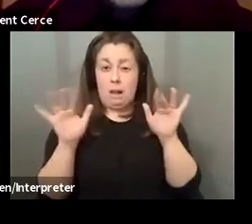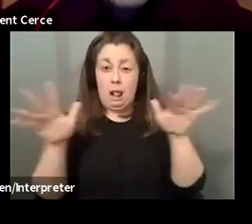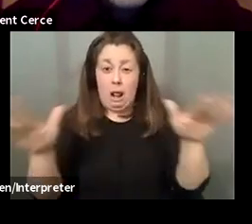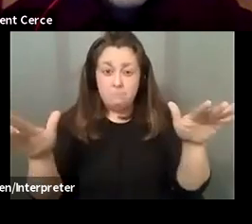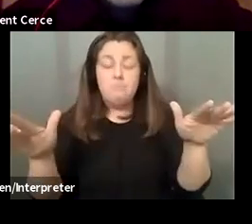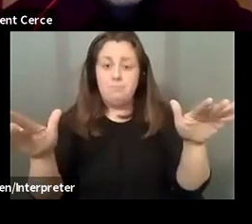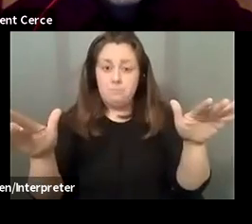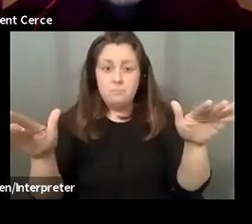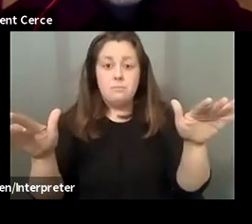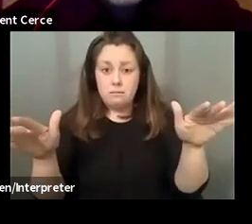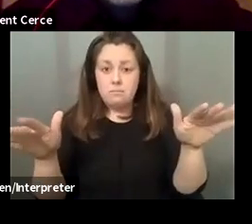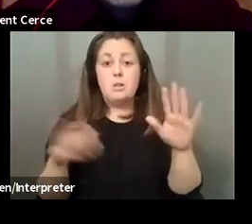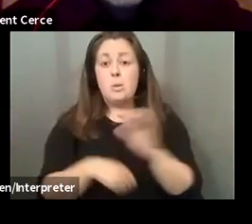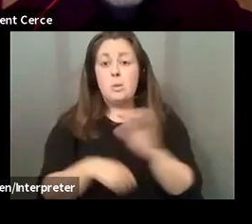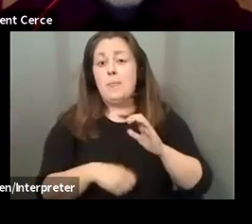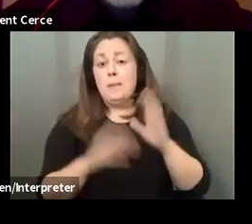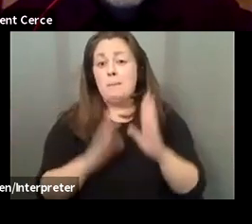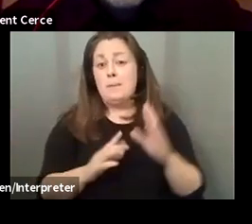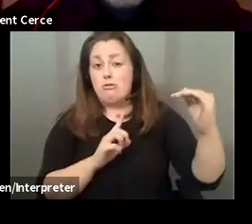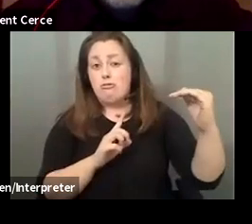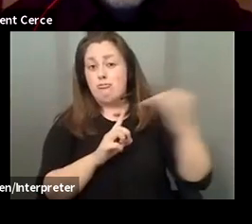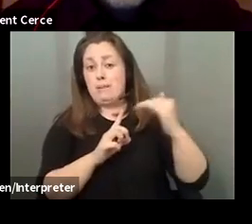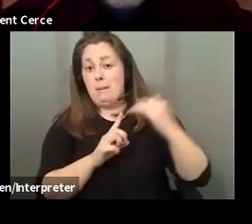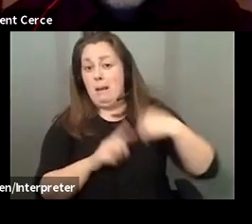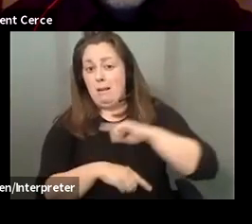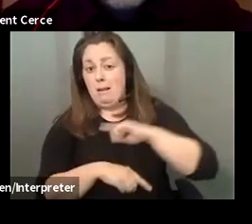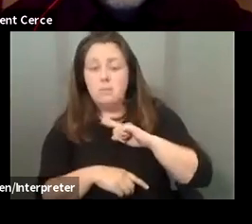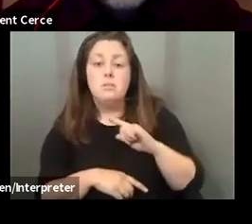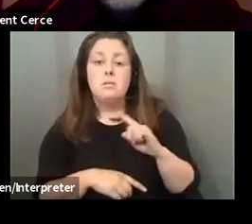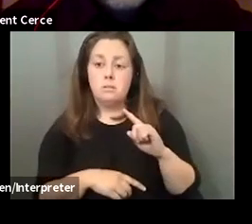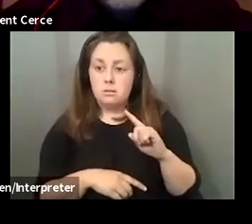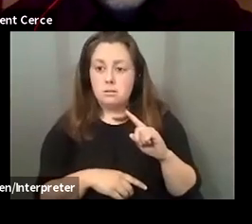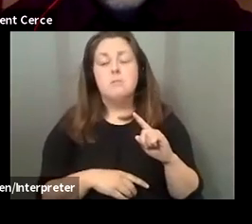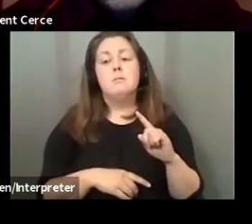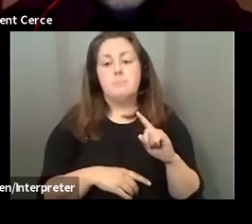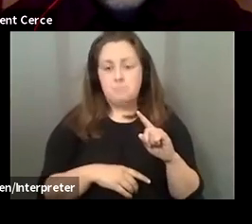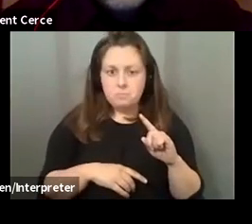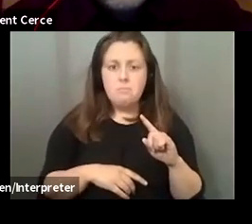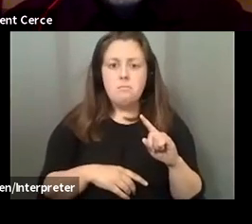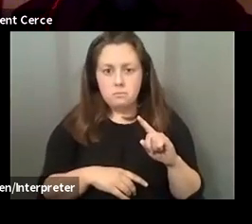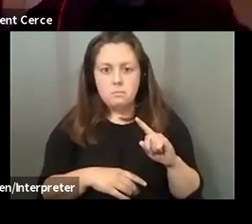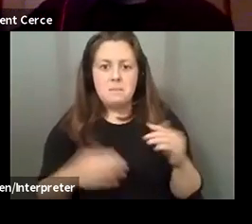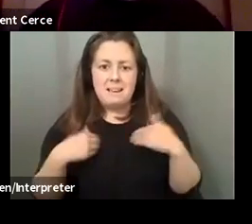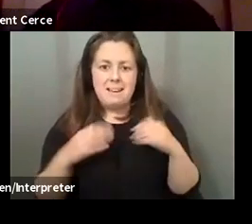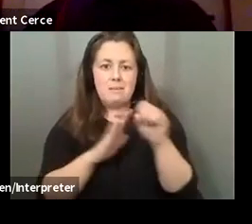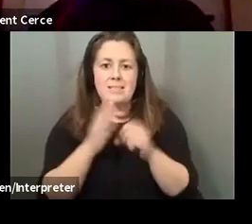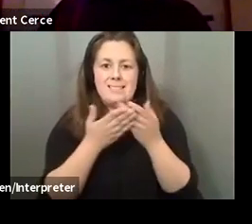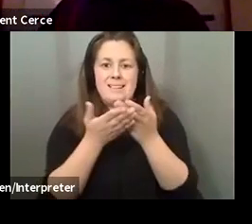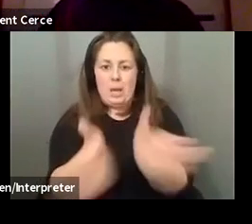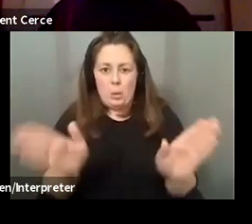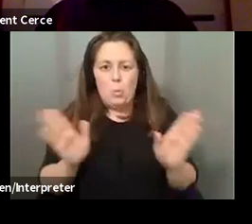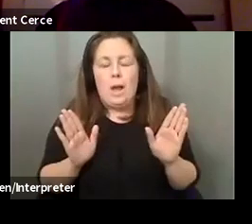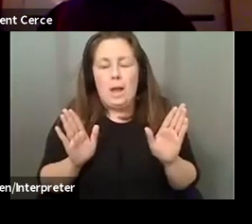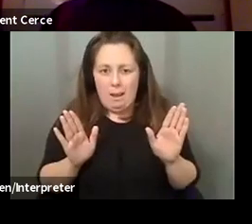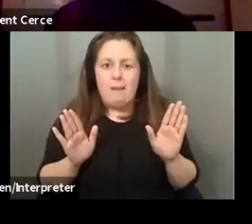so the commissioner reminded all of us, and I gave you the entire process, that there is the statewide initiative that